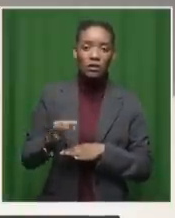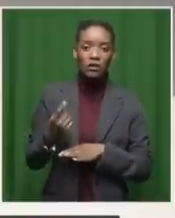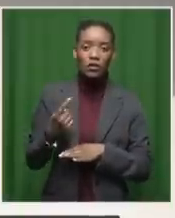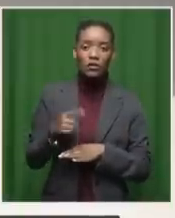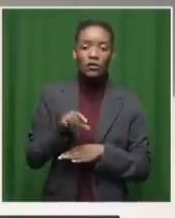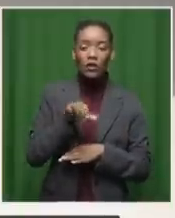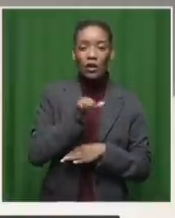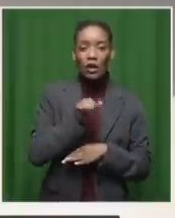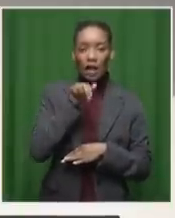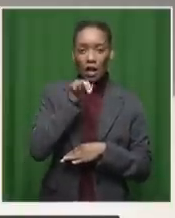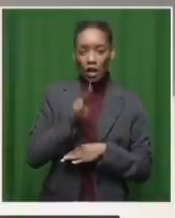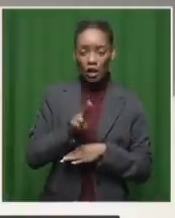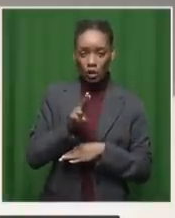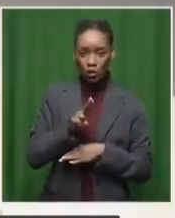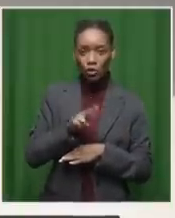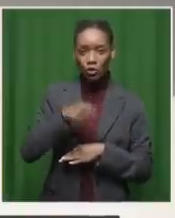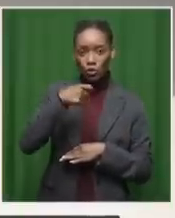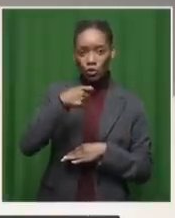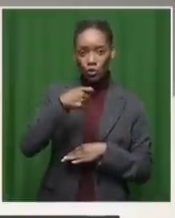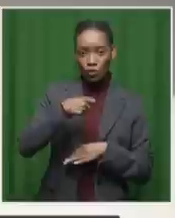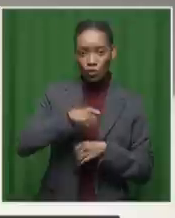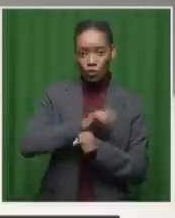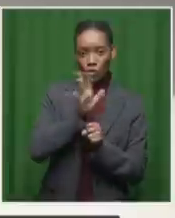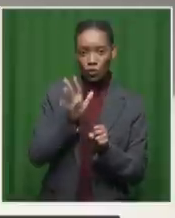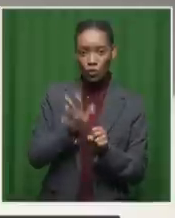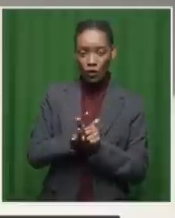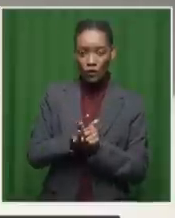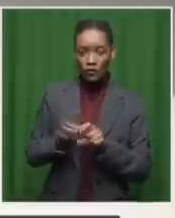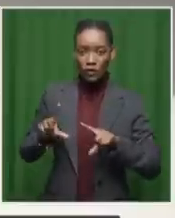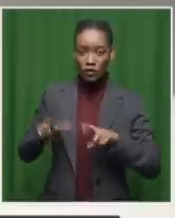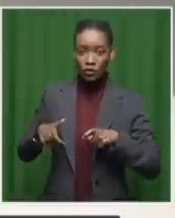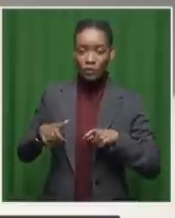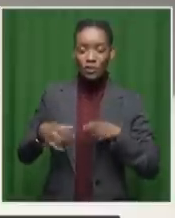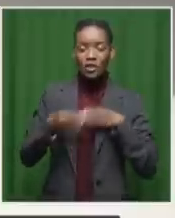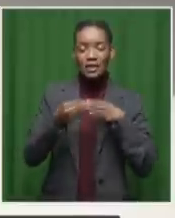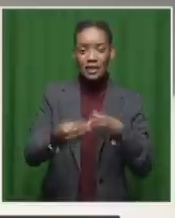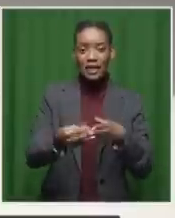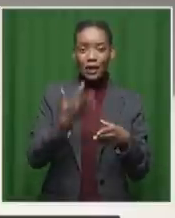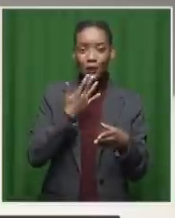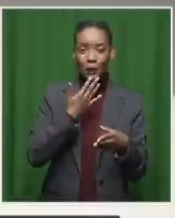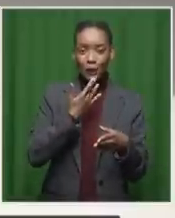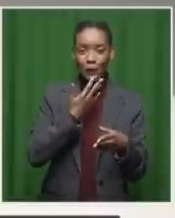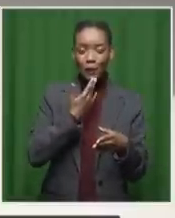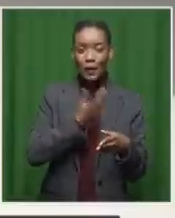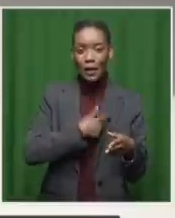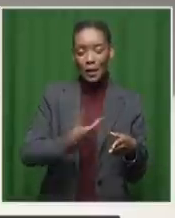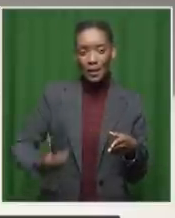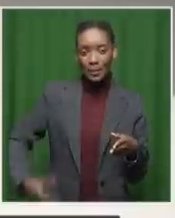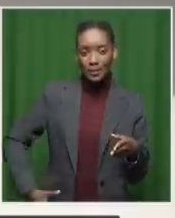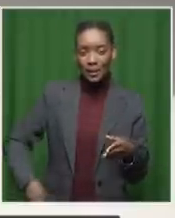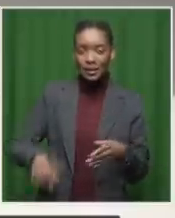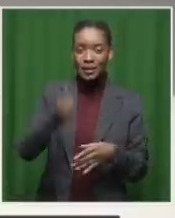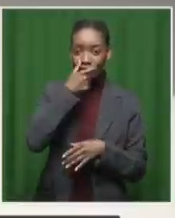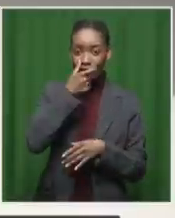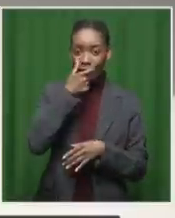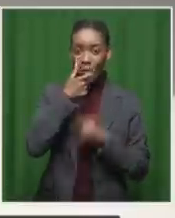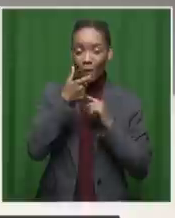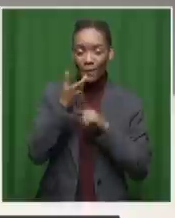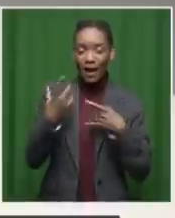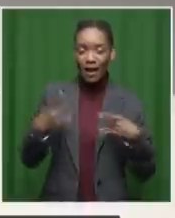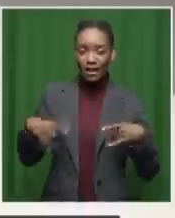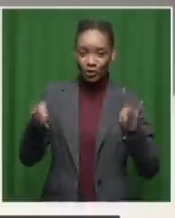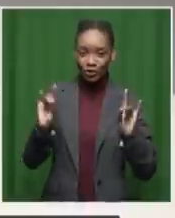EU COVID Commission led by His Excellency President Ramaphosa as the chair, the champion